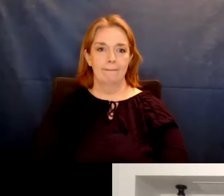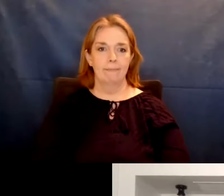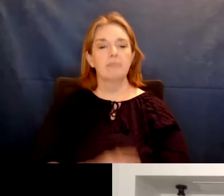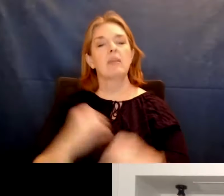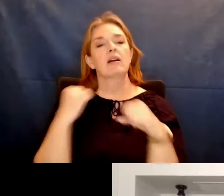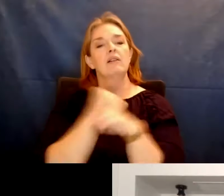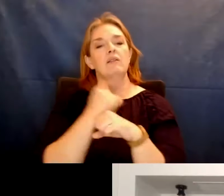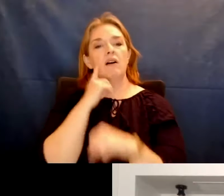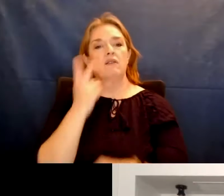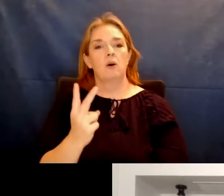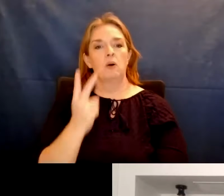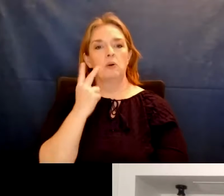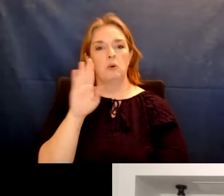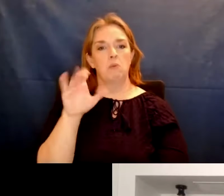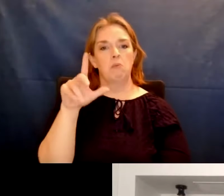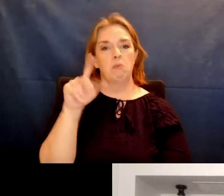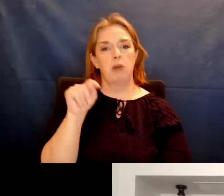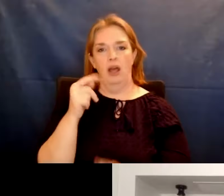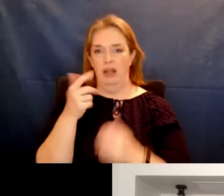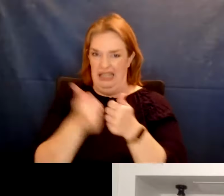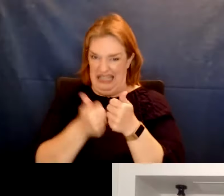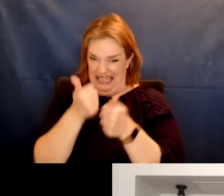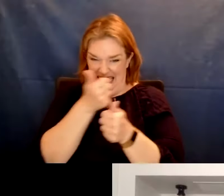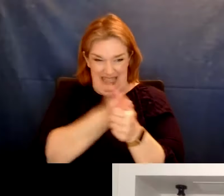Fight for 2 belts, but ran among each of them hot.